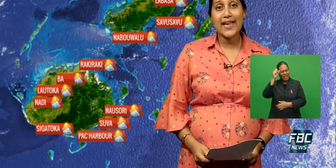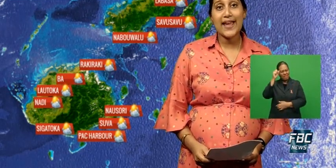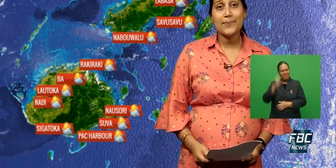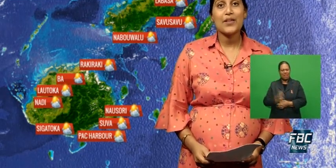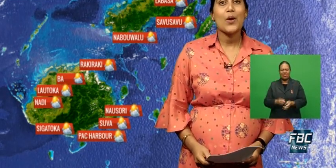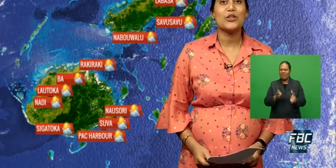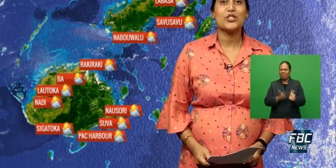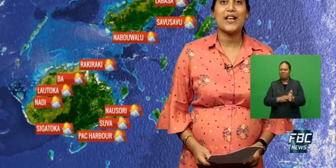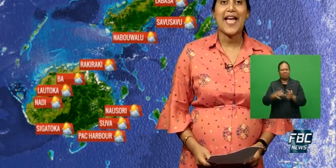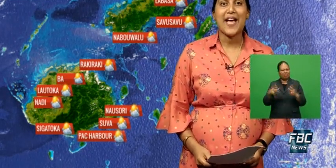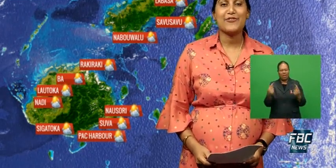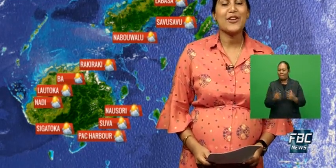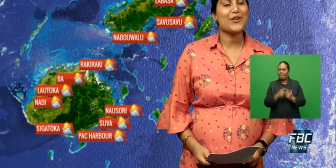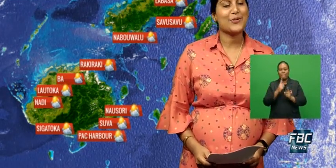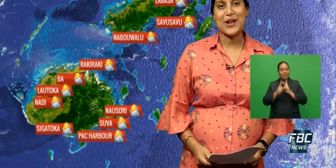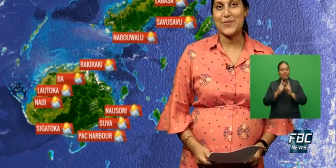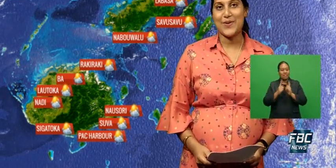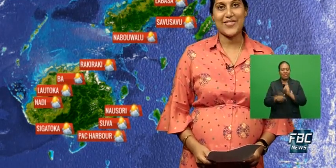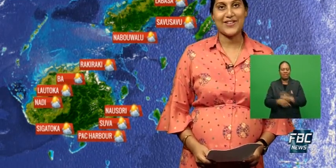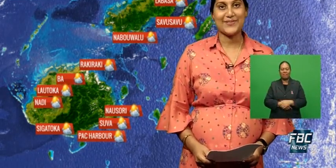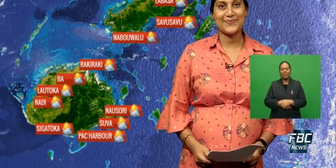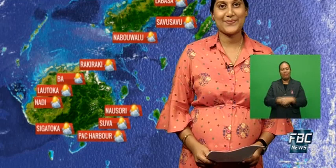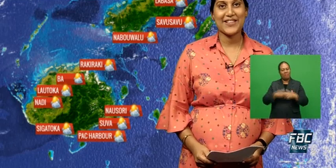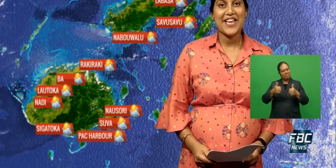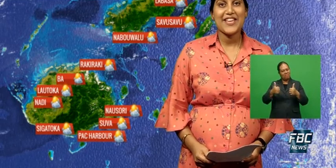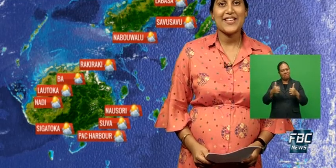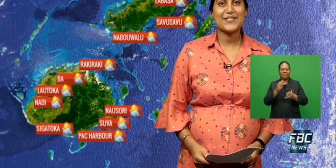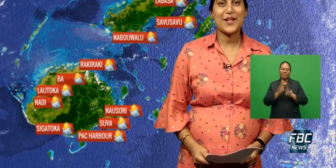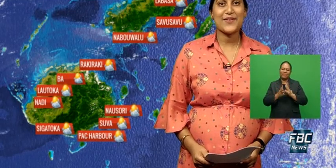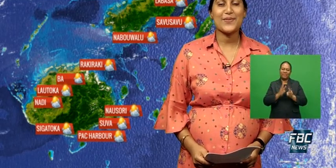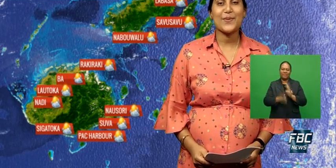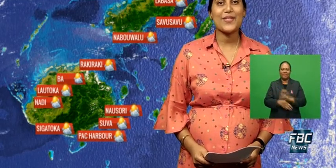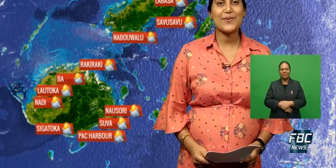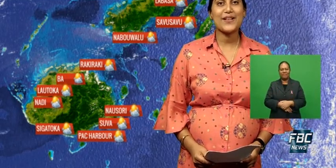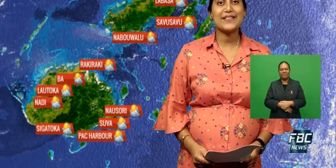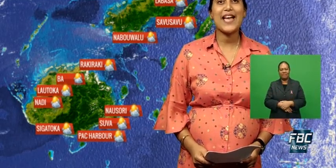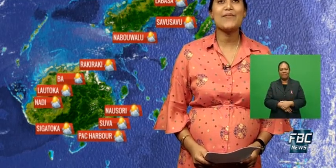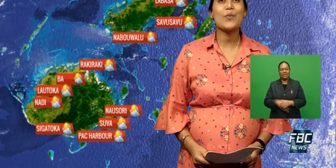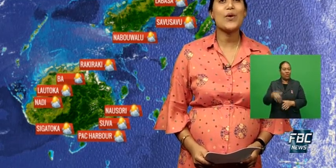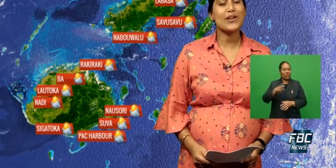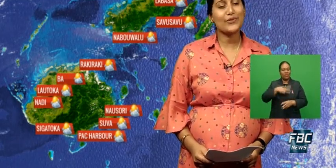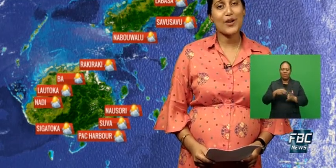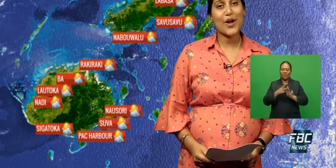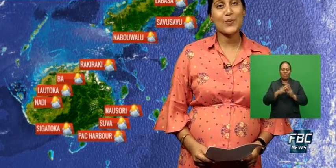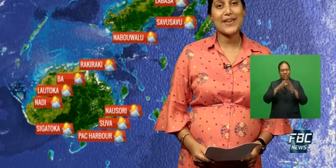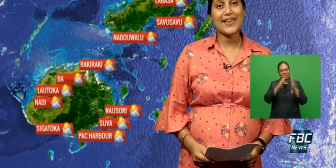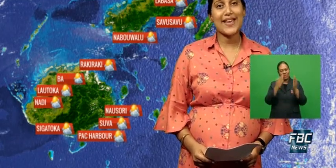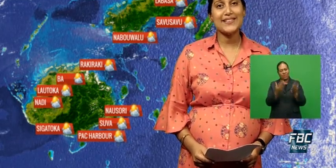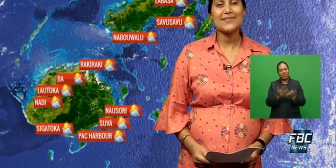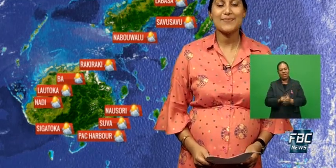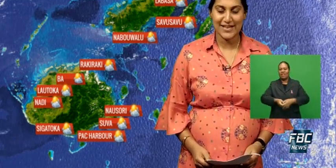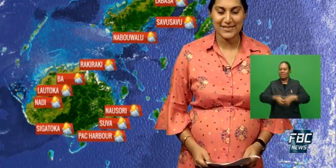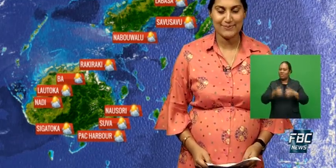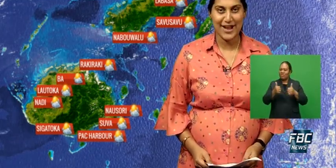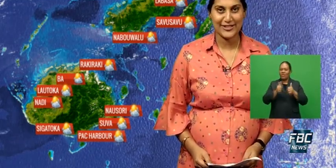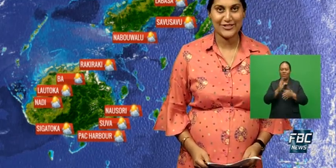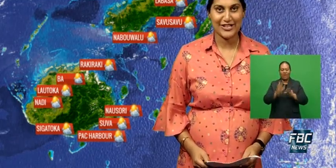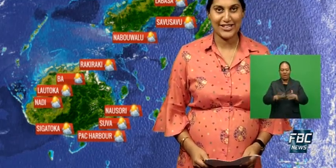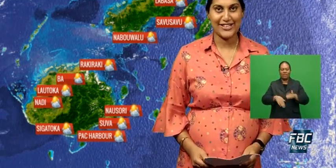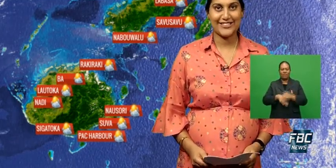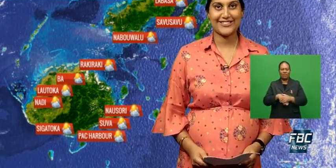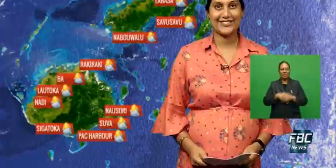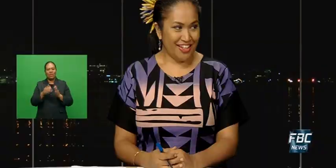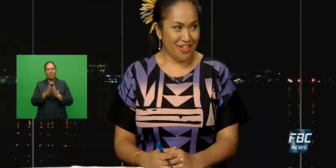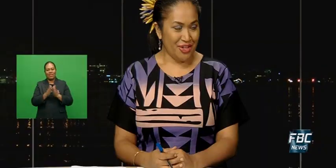Muhammad's birthday, we shall have great weather. That's all from the Weather World. Have a wonderful long weekend. It's back